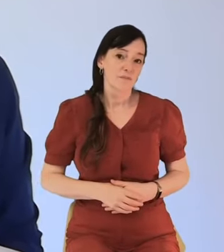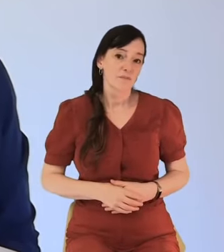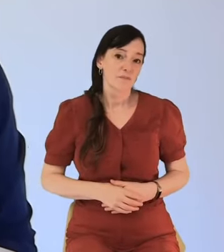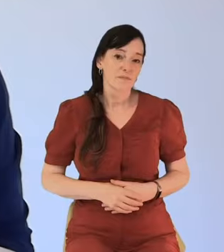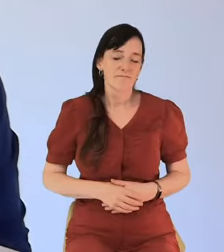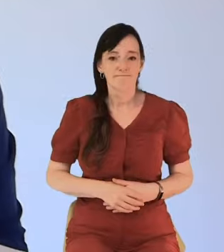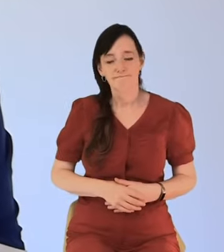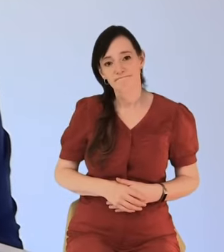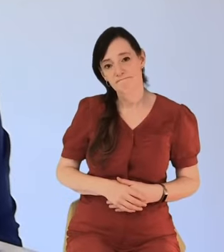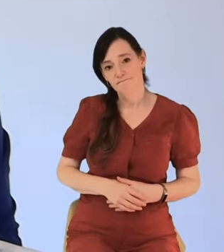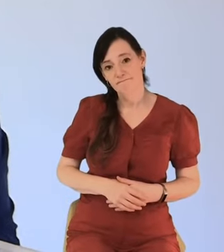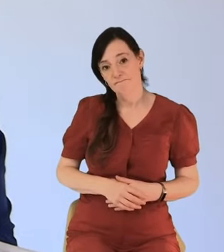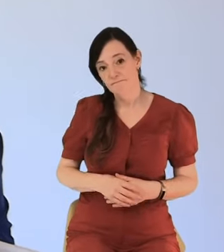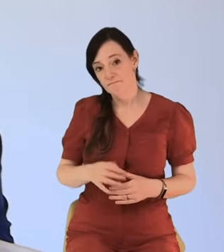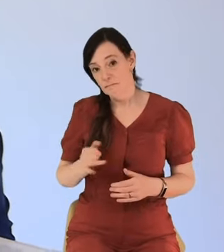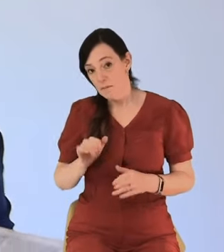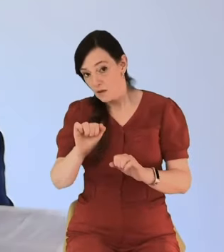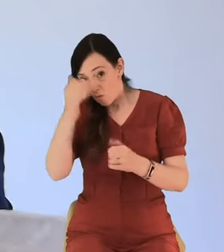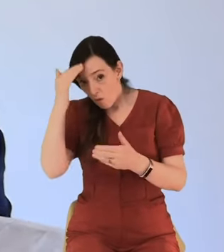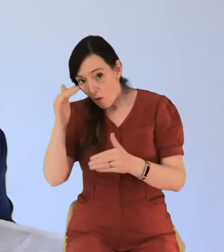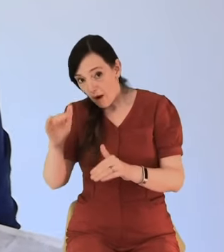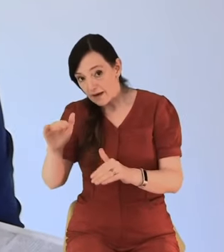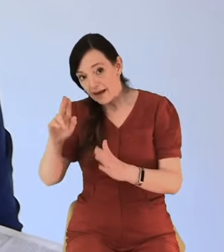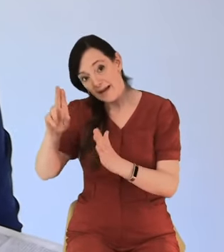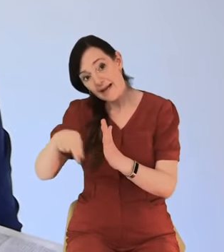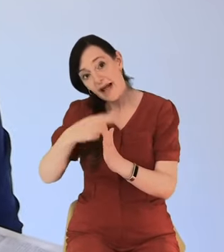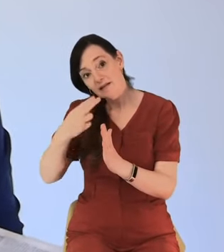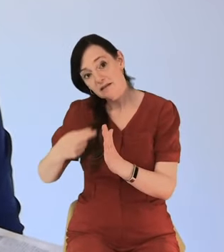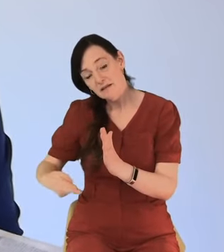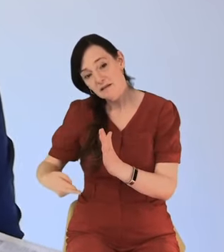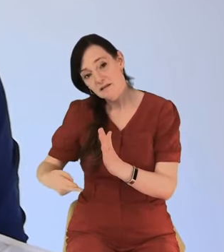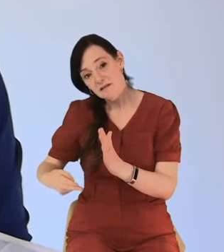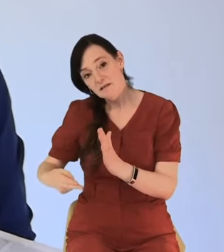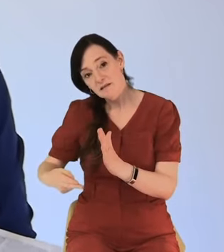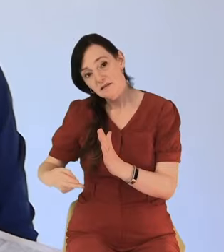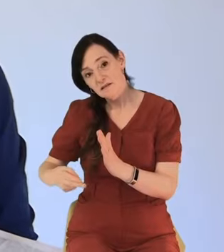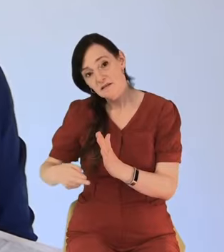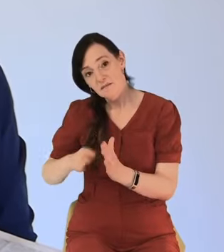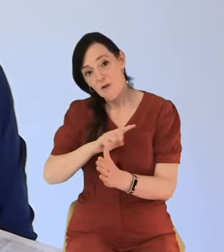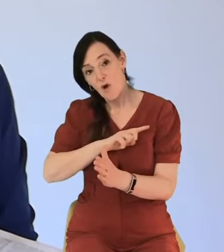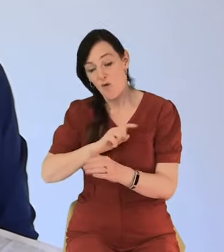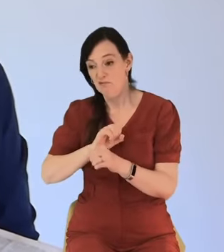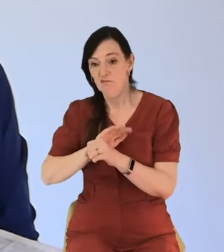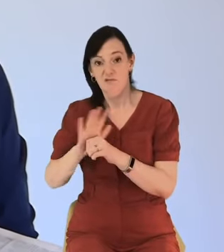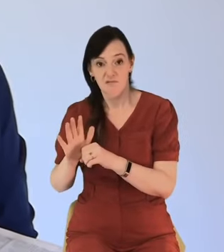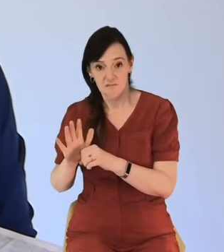How did you feel when your holiday was cancelled by COVID?